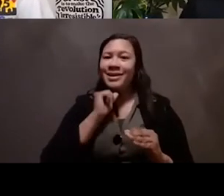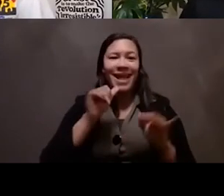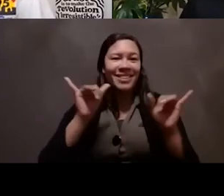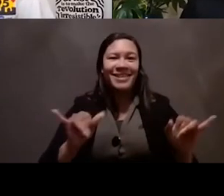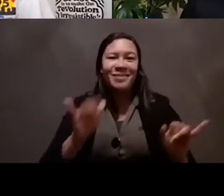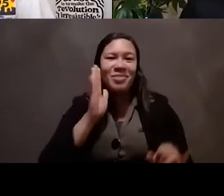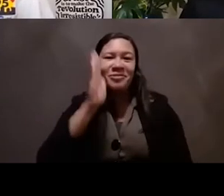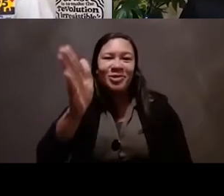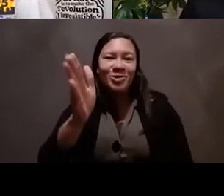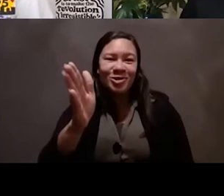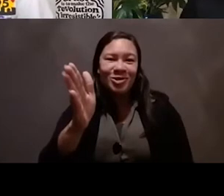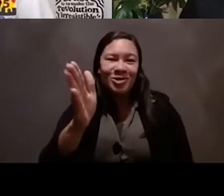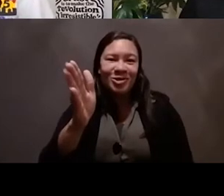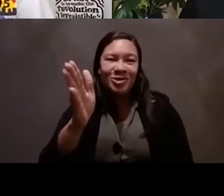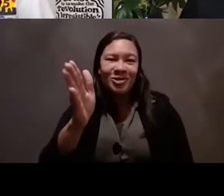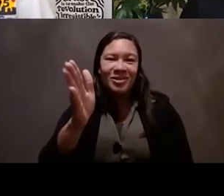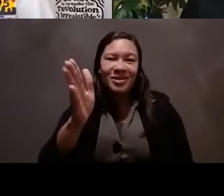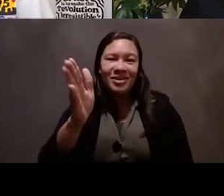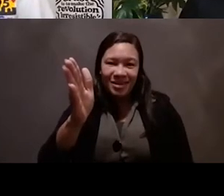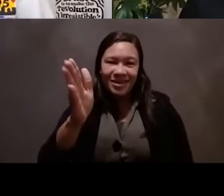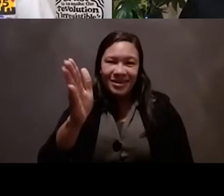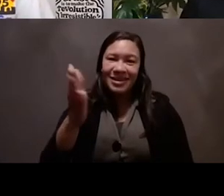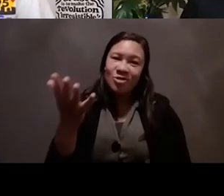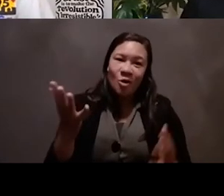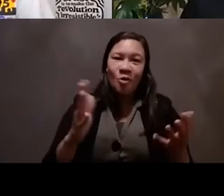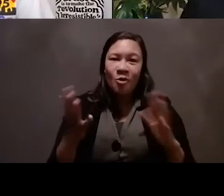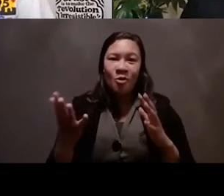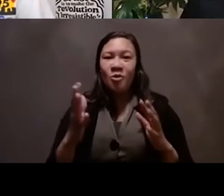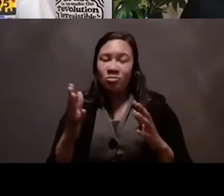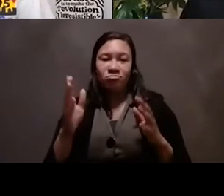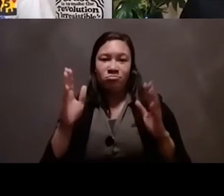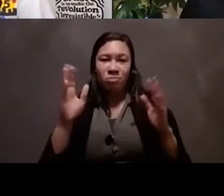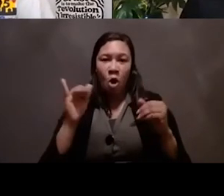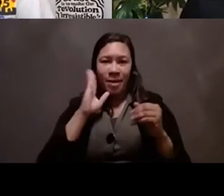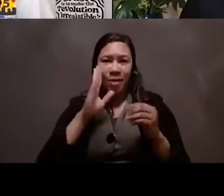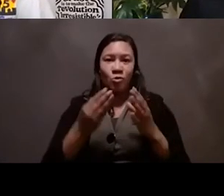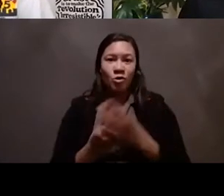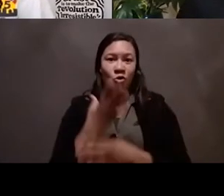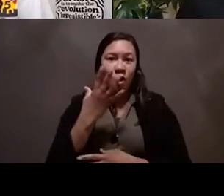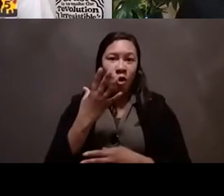future, God willing. So if I continue to learn and grow and evolve,